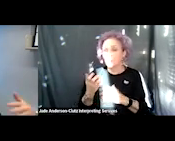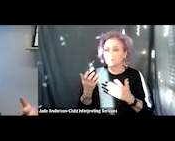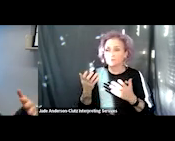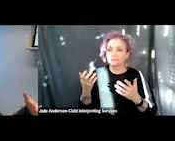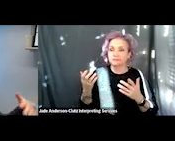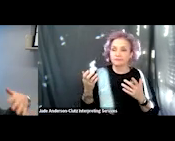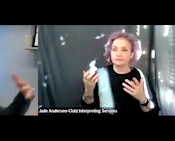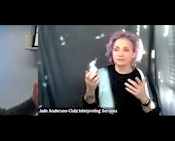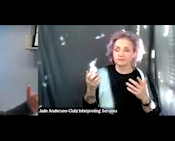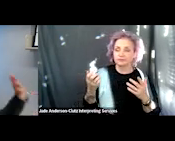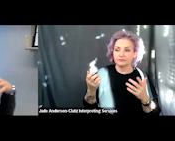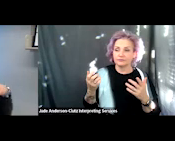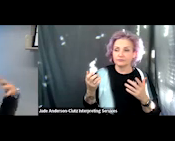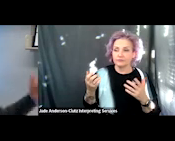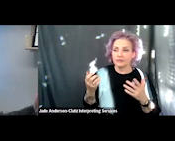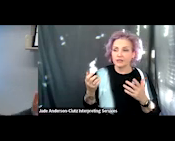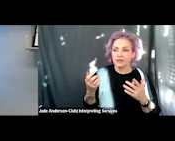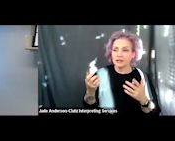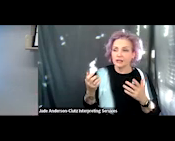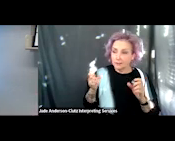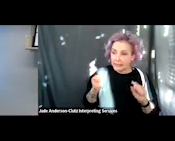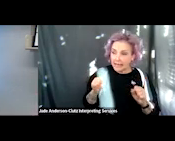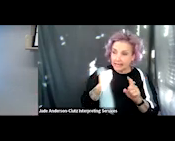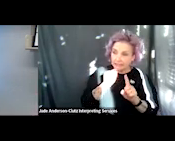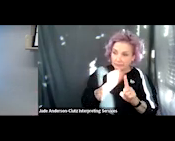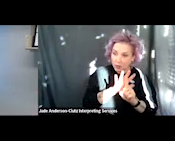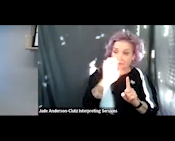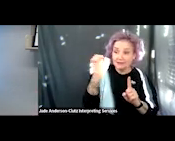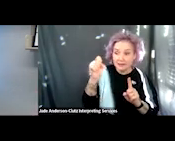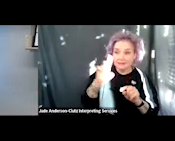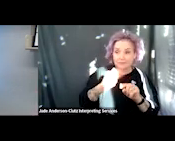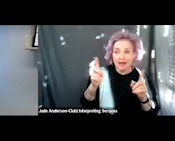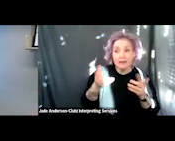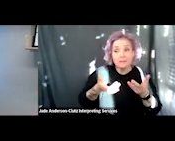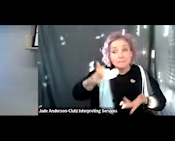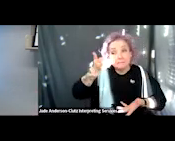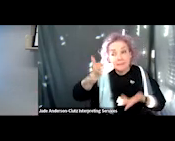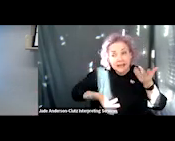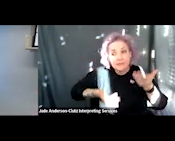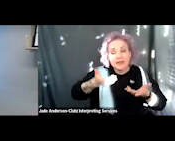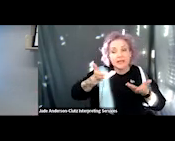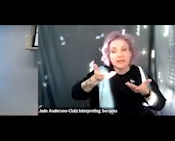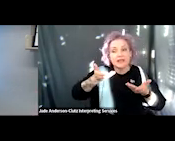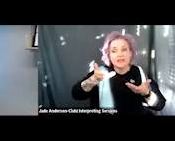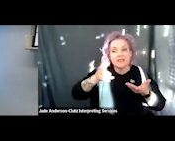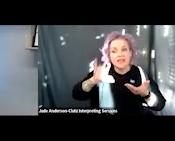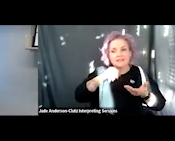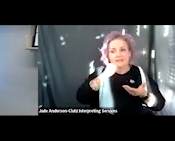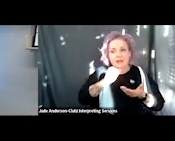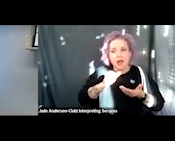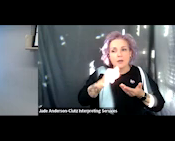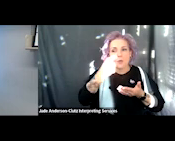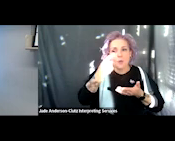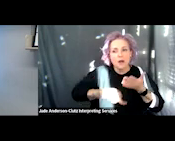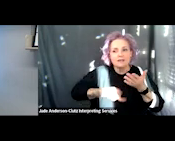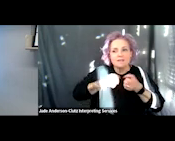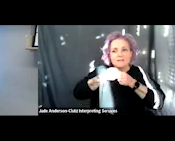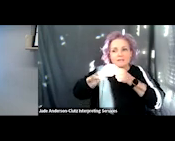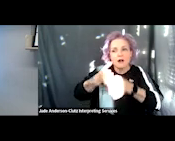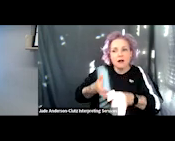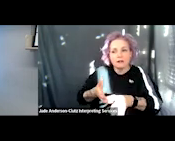factors aren't also contributing to that phenotype. The other thing that we can take away from this is that the way that a risk